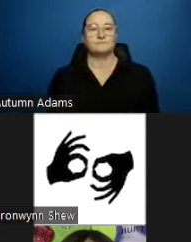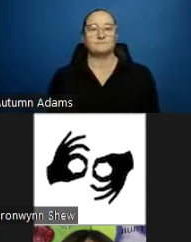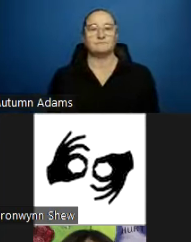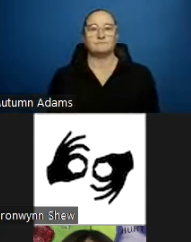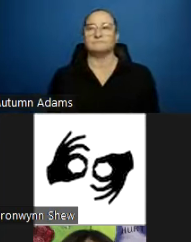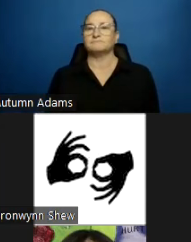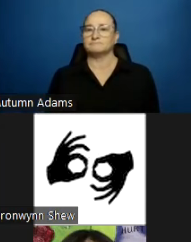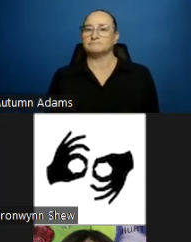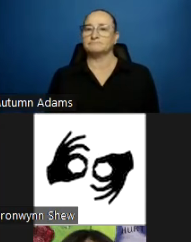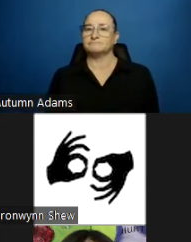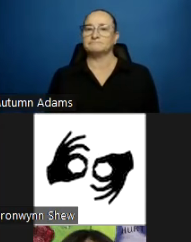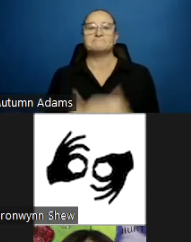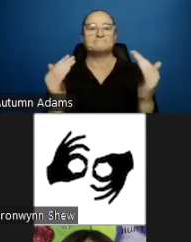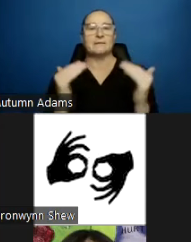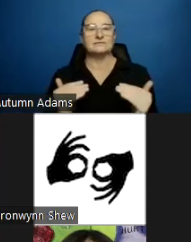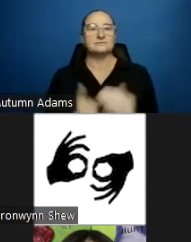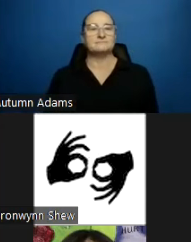Okay. Next slide, please.